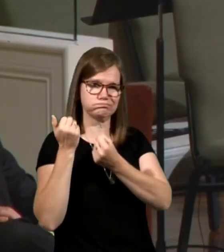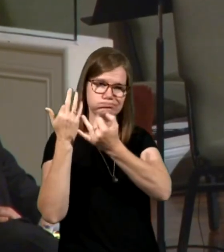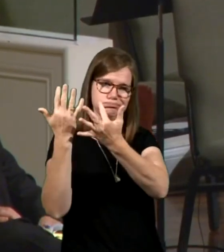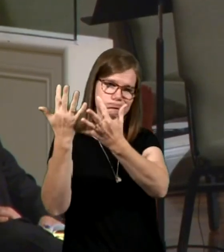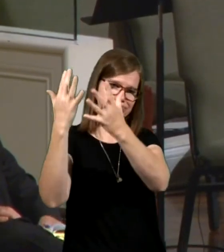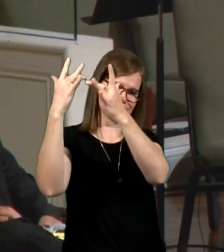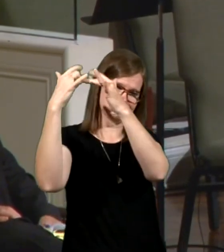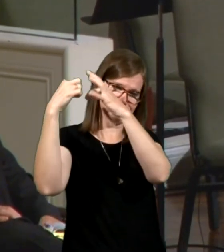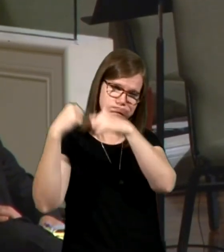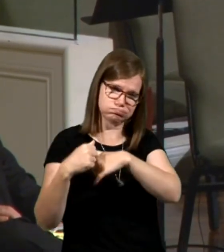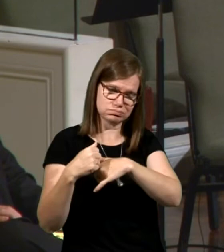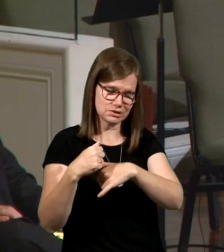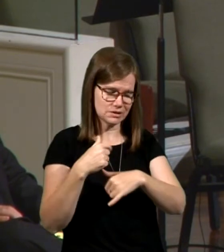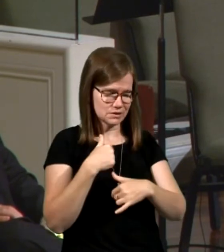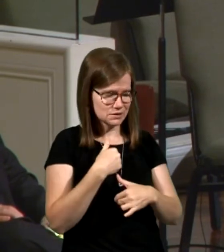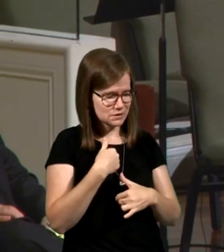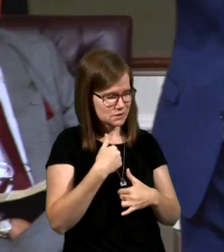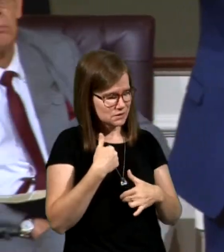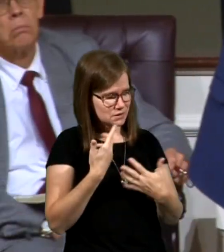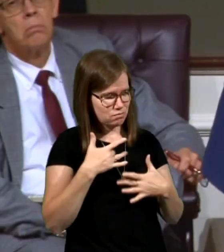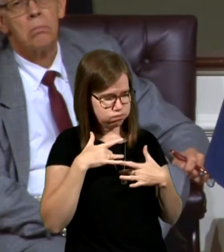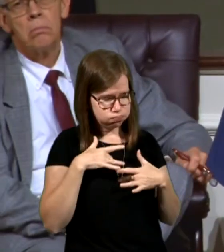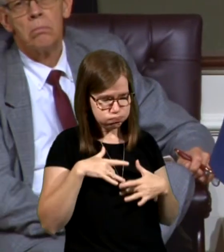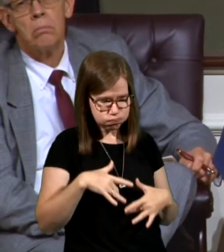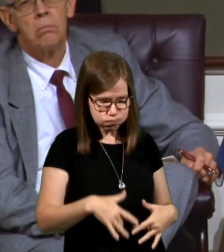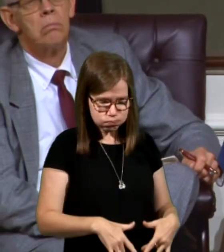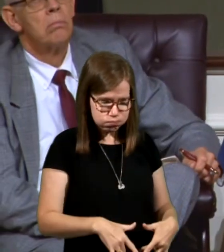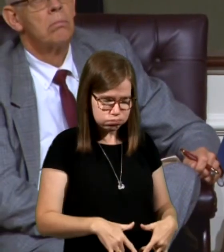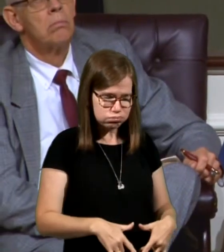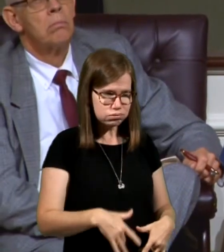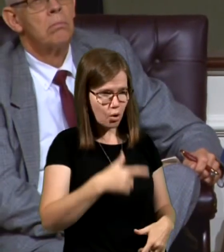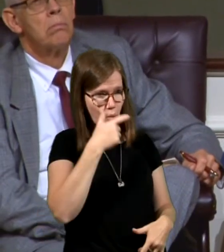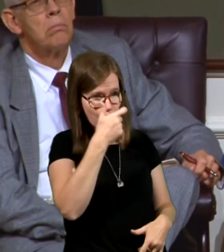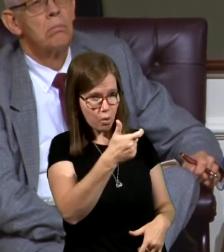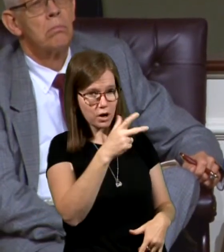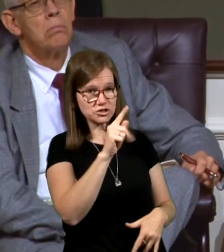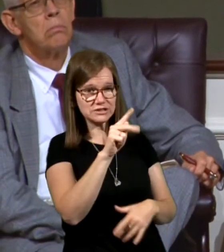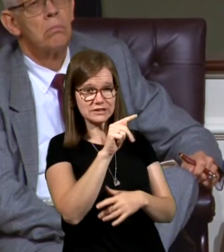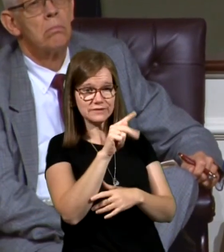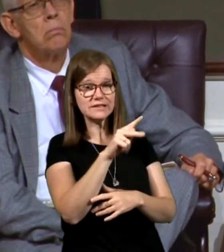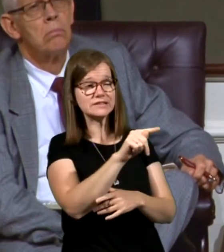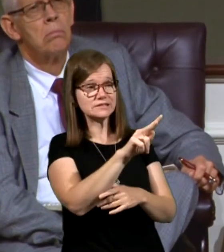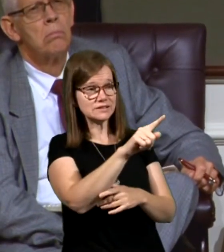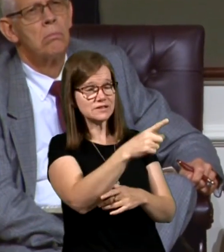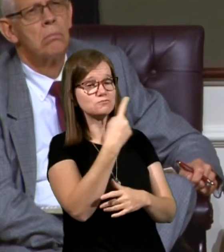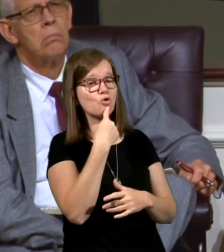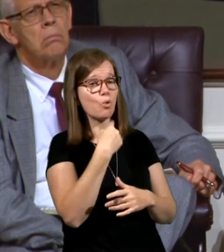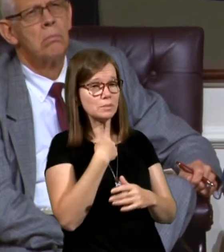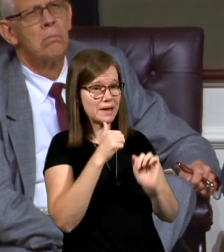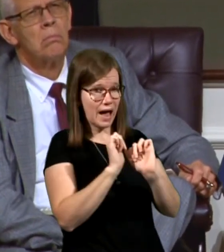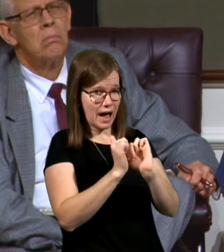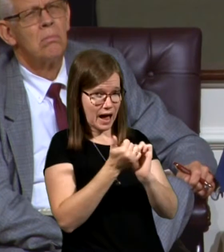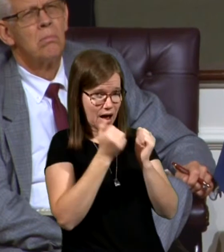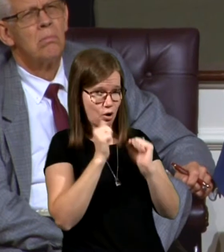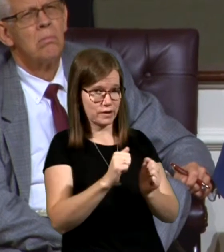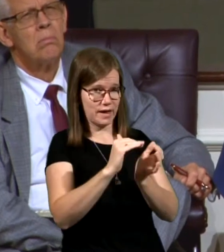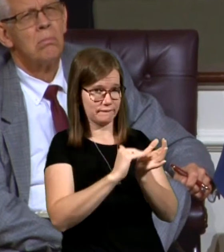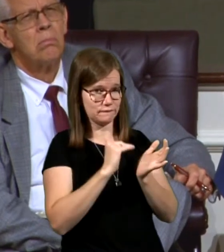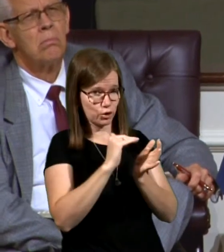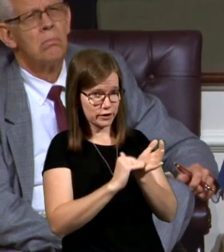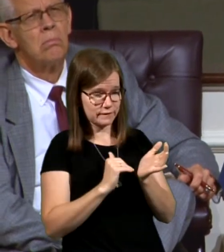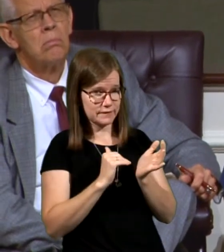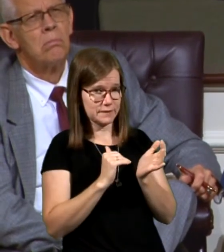And he was watching a television show one night, and the man on the television show told him how he could be forgiven.